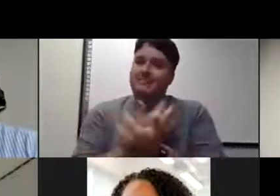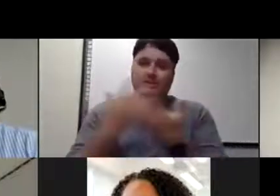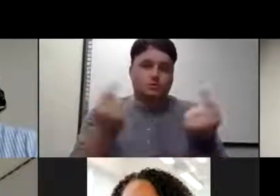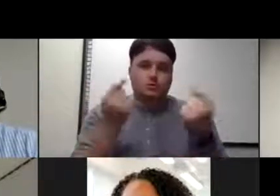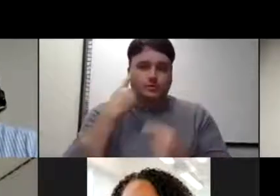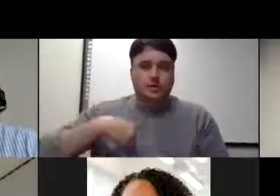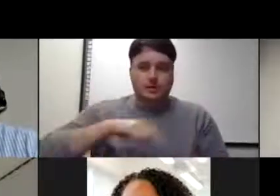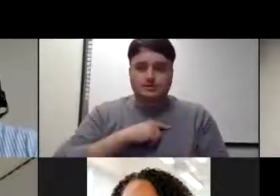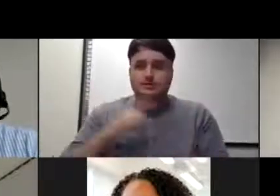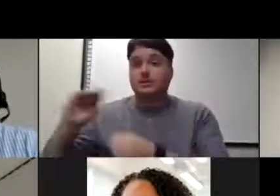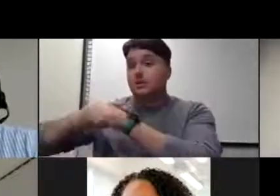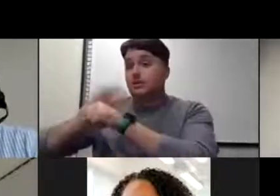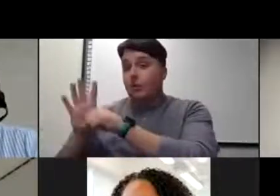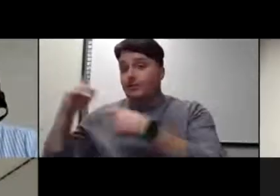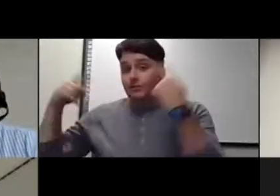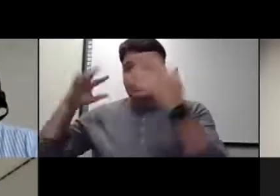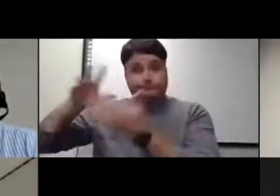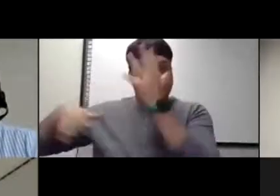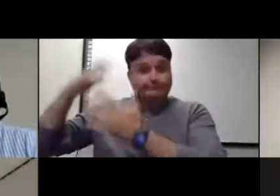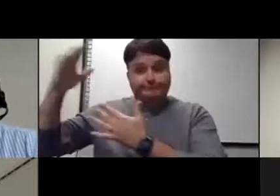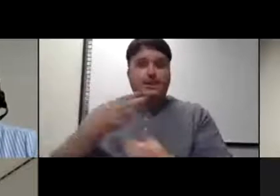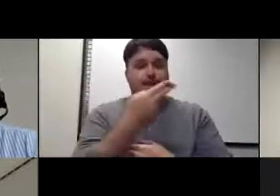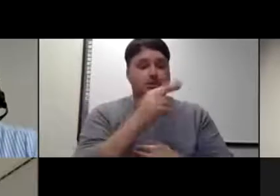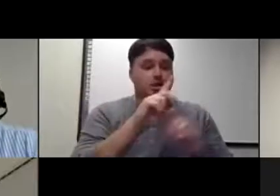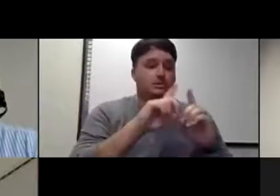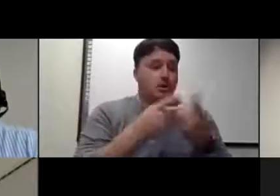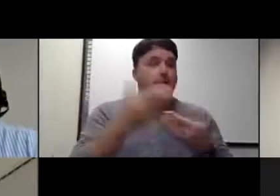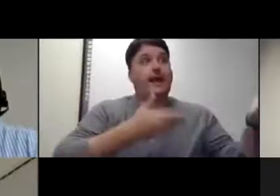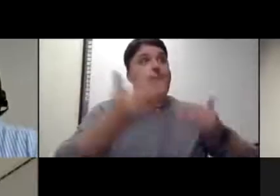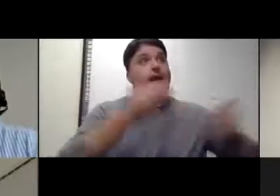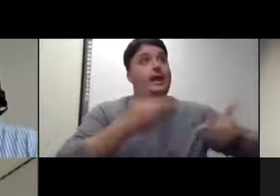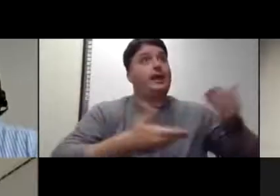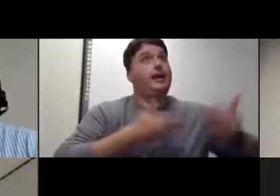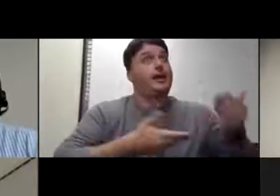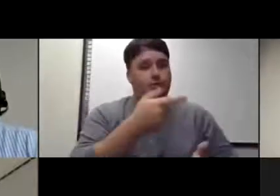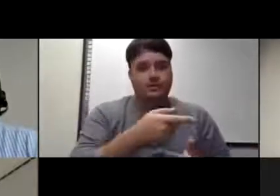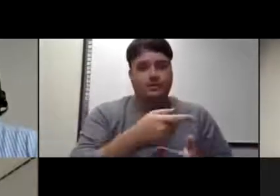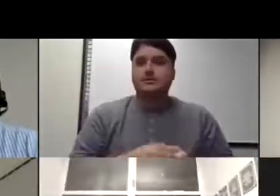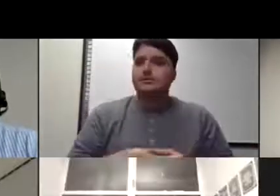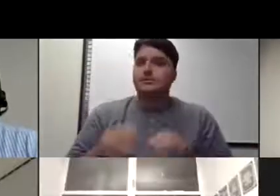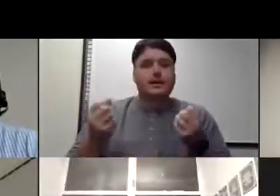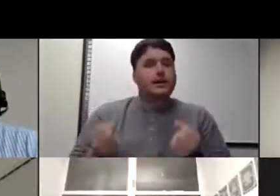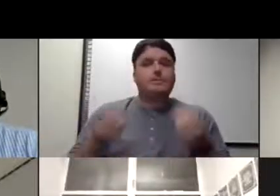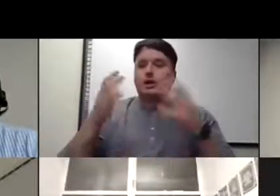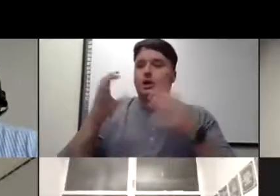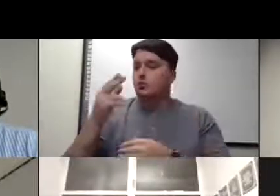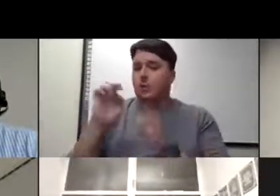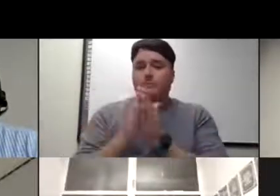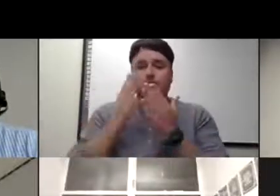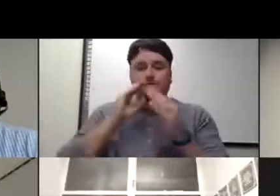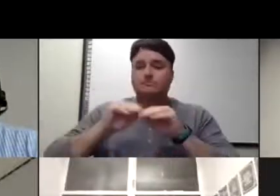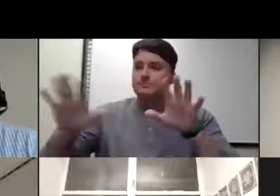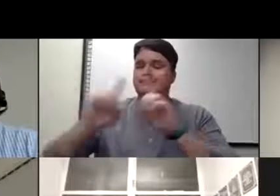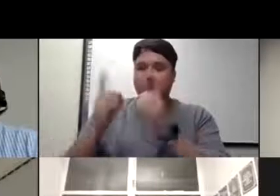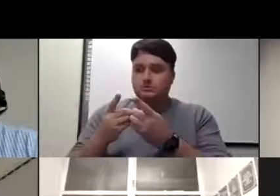from the COVID craziness to the HR department and their mass hiring and the insane amount of Chromebooks, bringing our school district